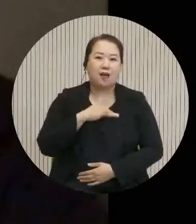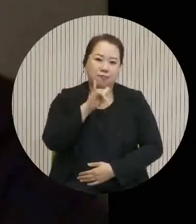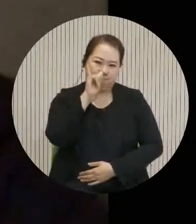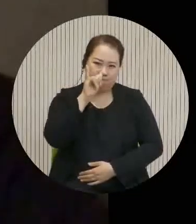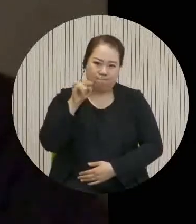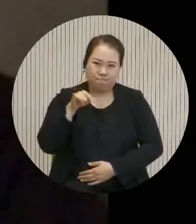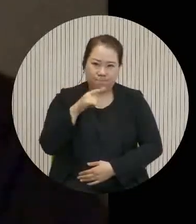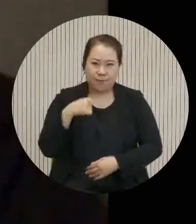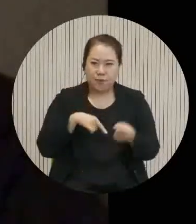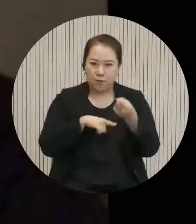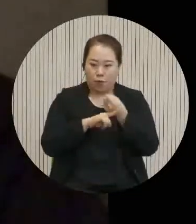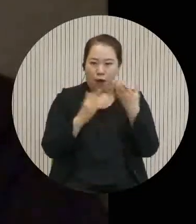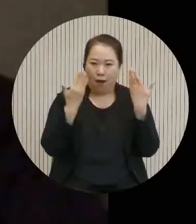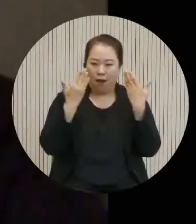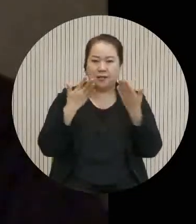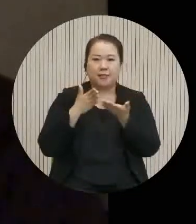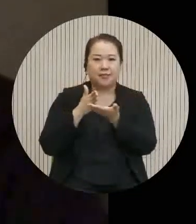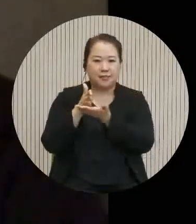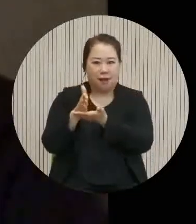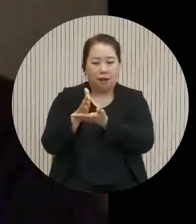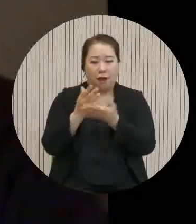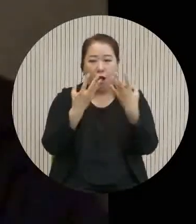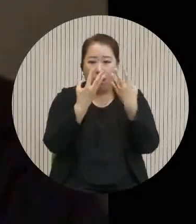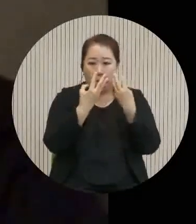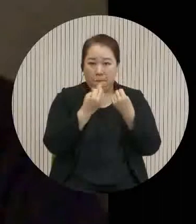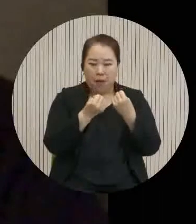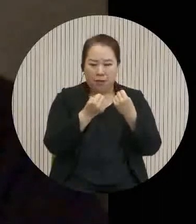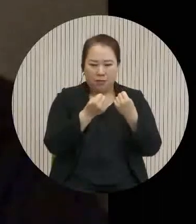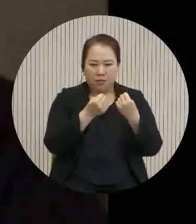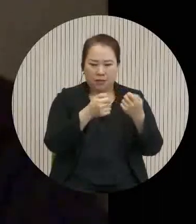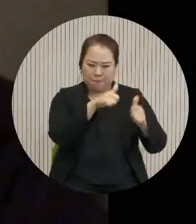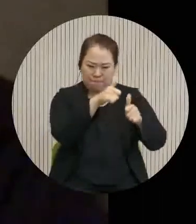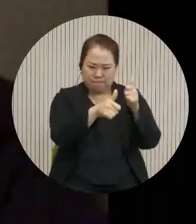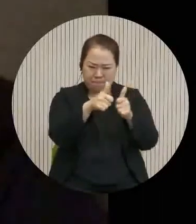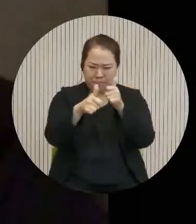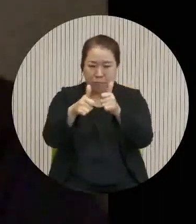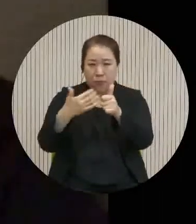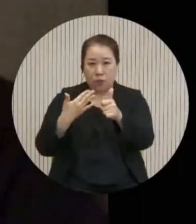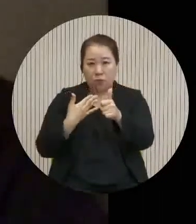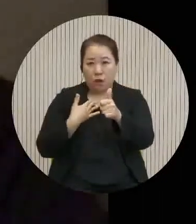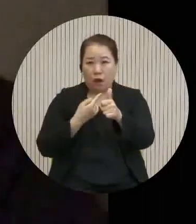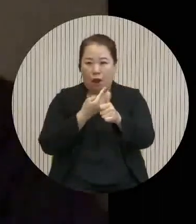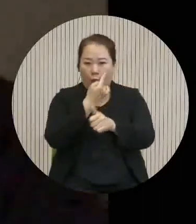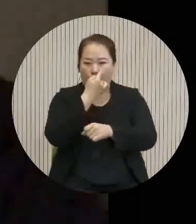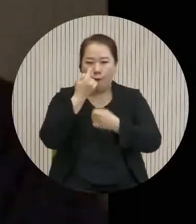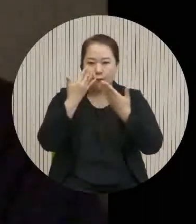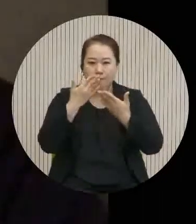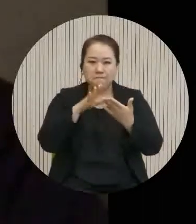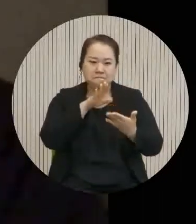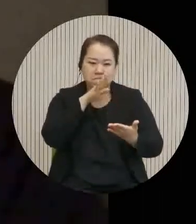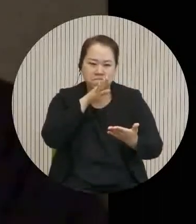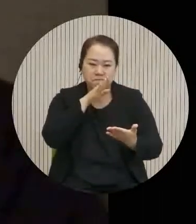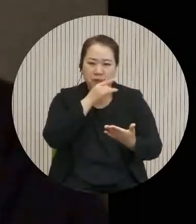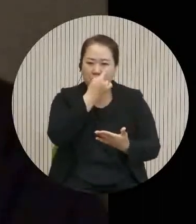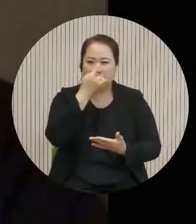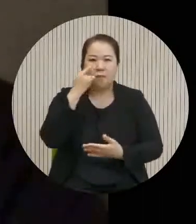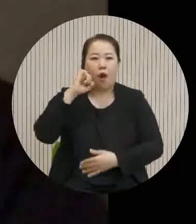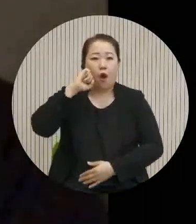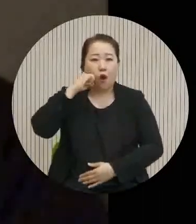Einstein said, no amount of experimentation can ever prove me right. A single